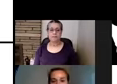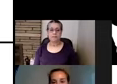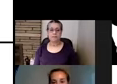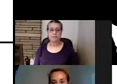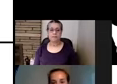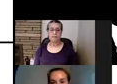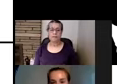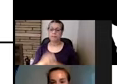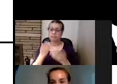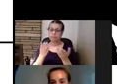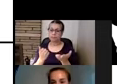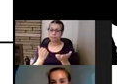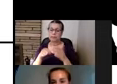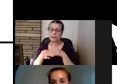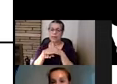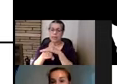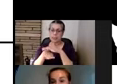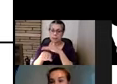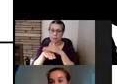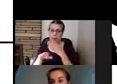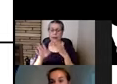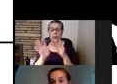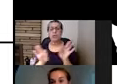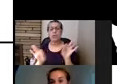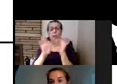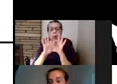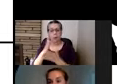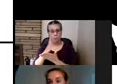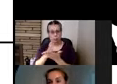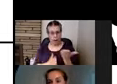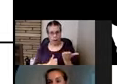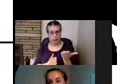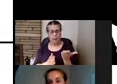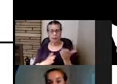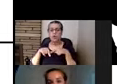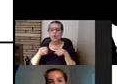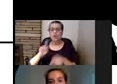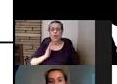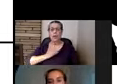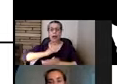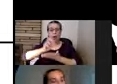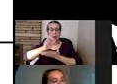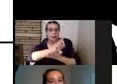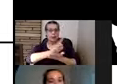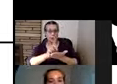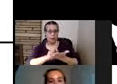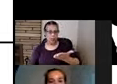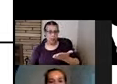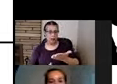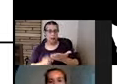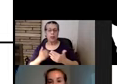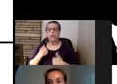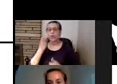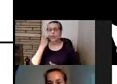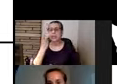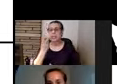So the accessibility of the new devices was an important consideration during the design process. Here I have outlined